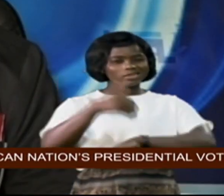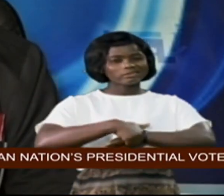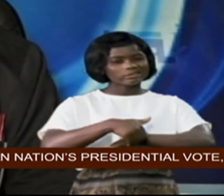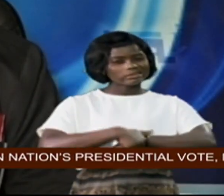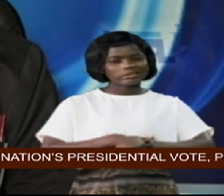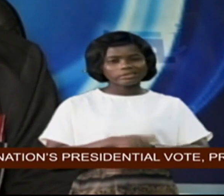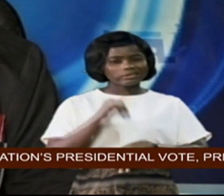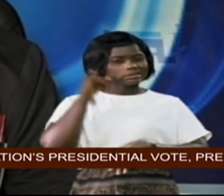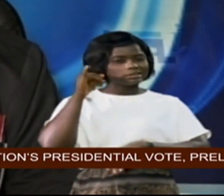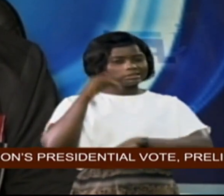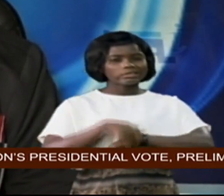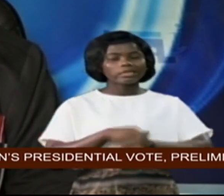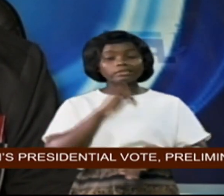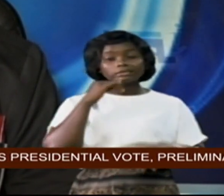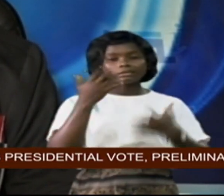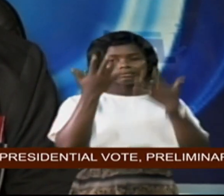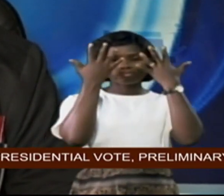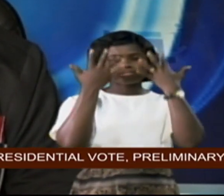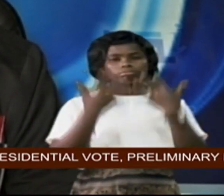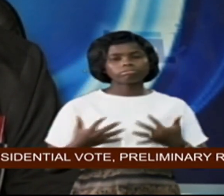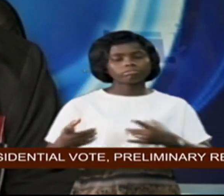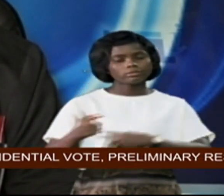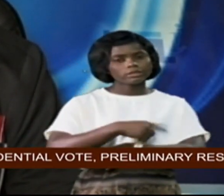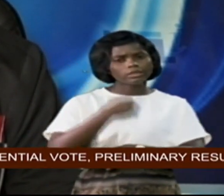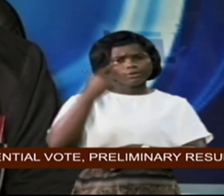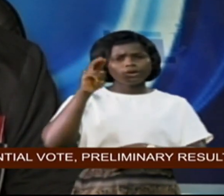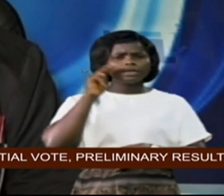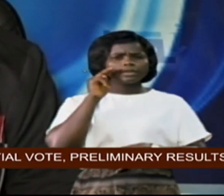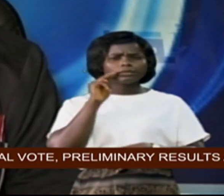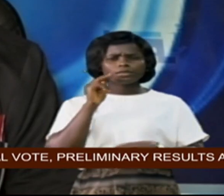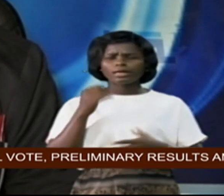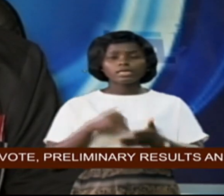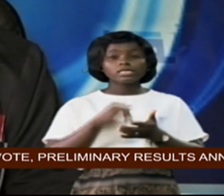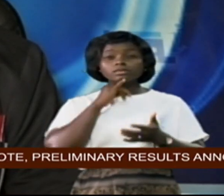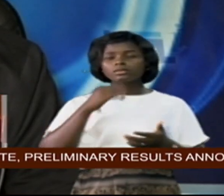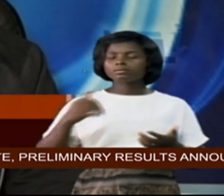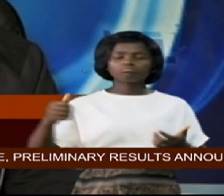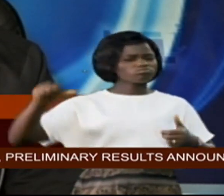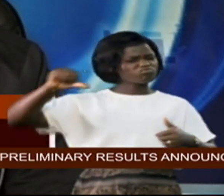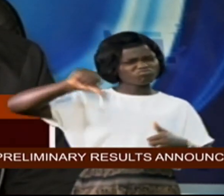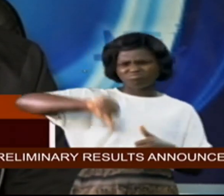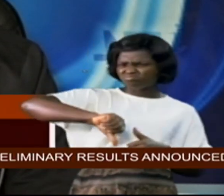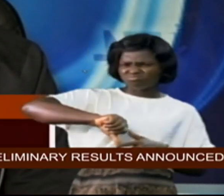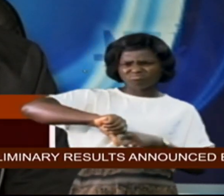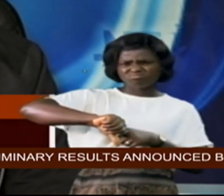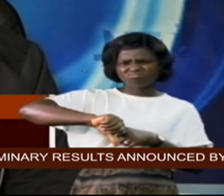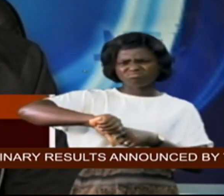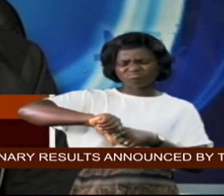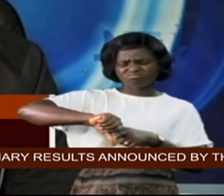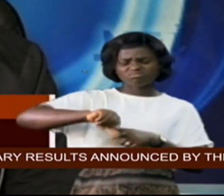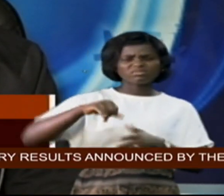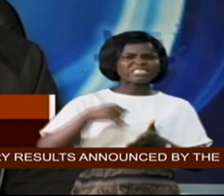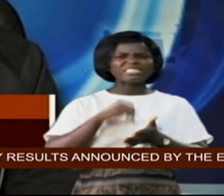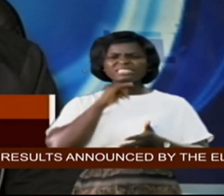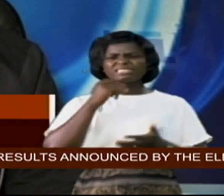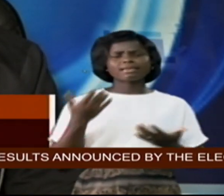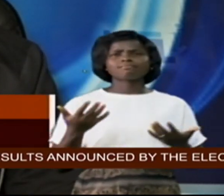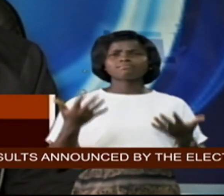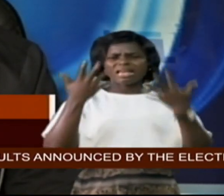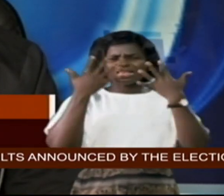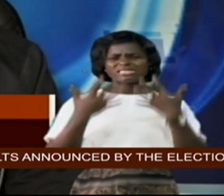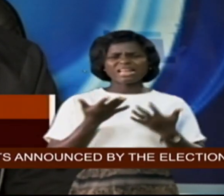is indeed a very sad day for Nigeria. It is condemnable, and it is a sad thing